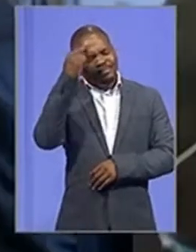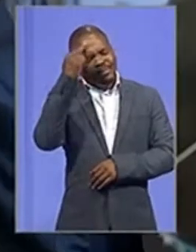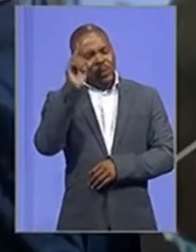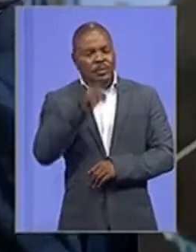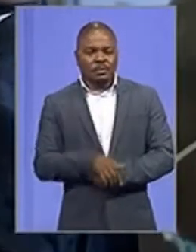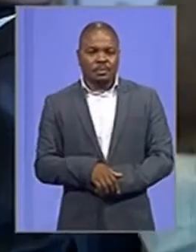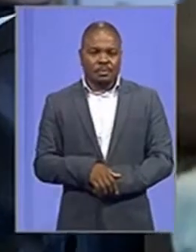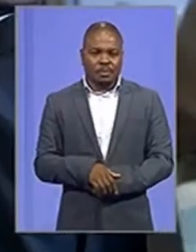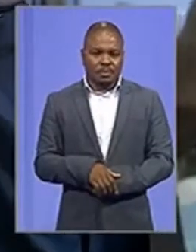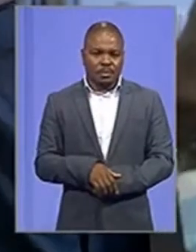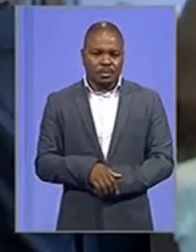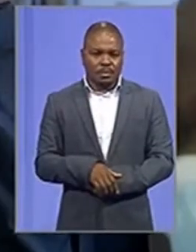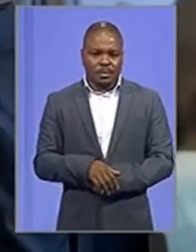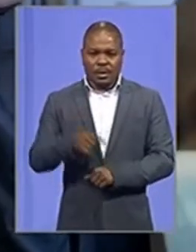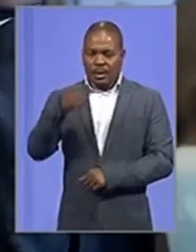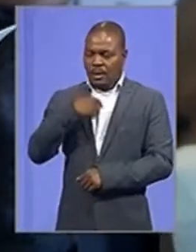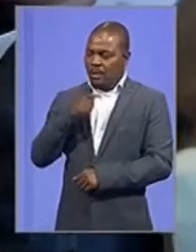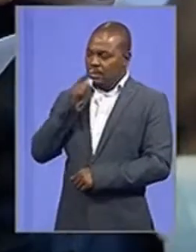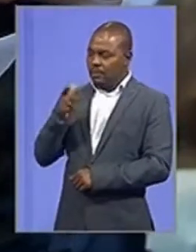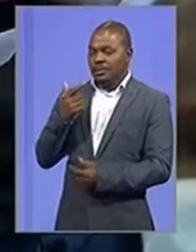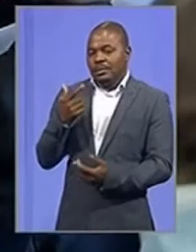I had to act, and I never